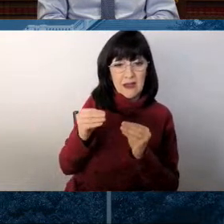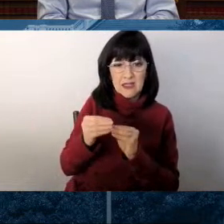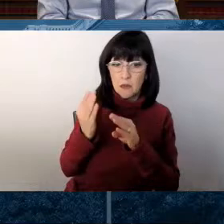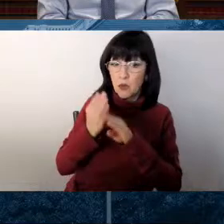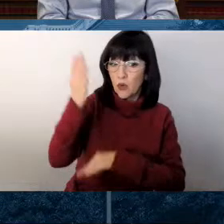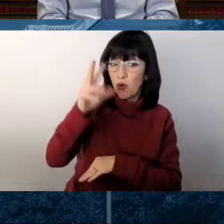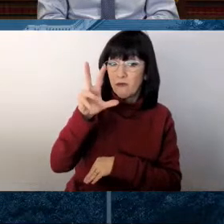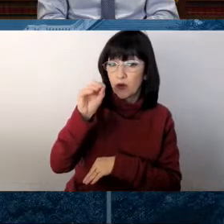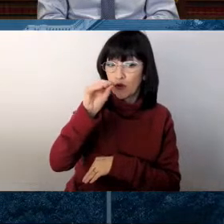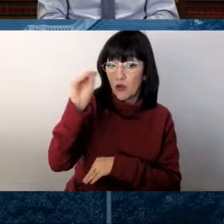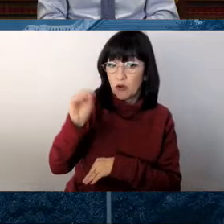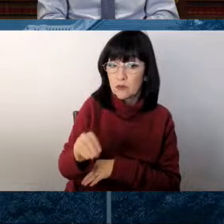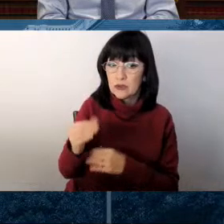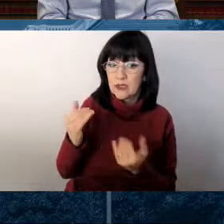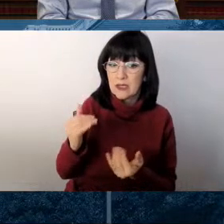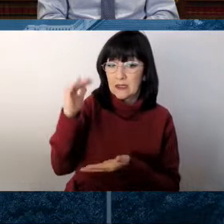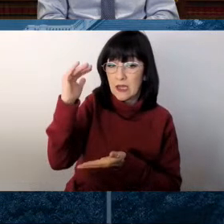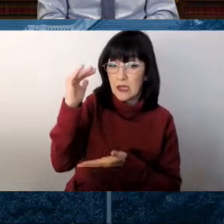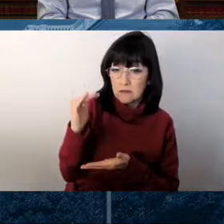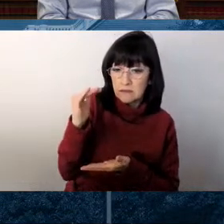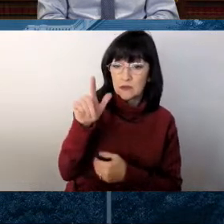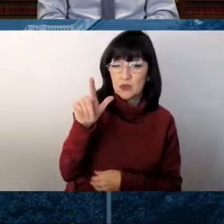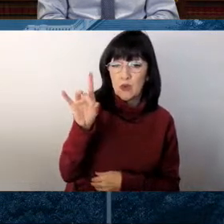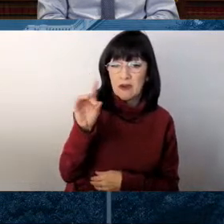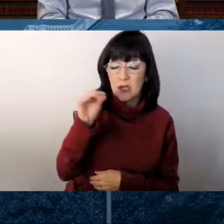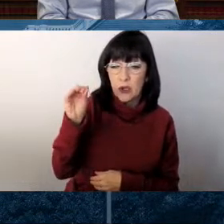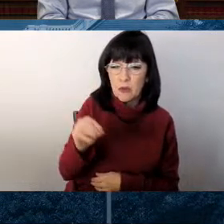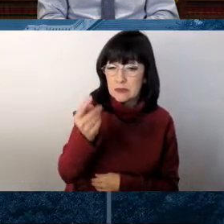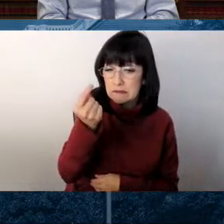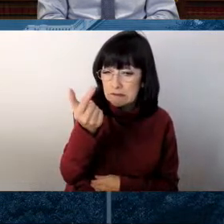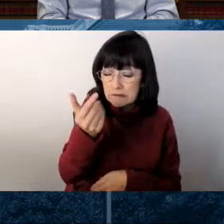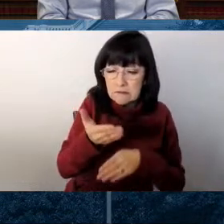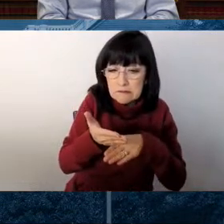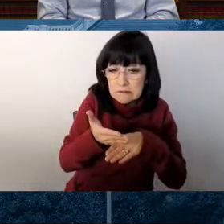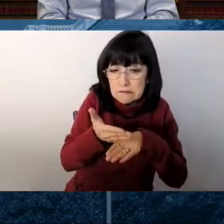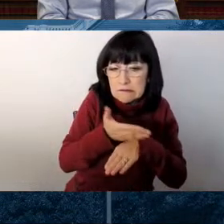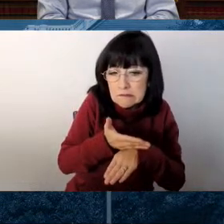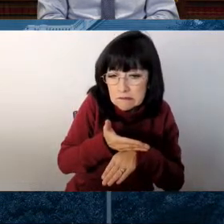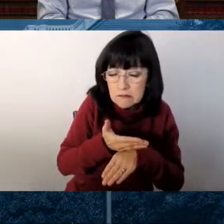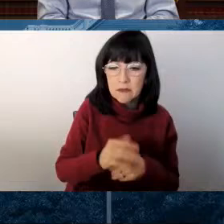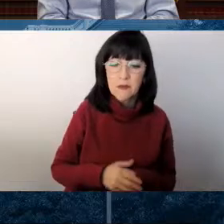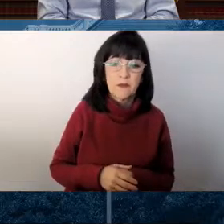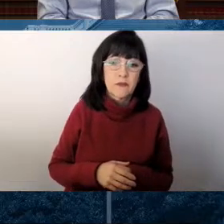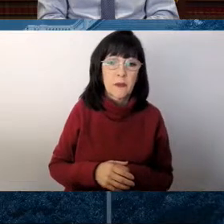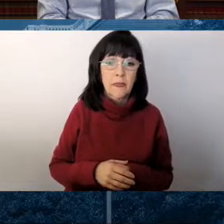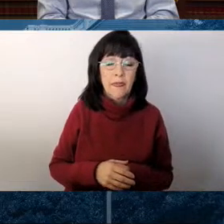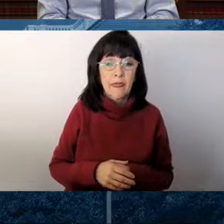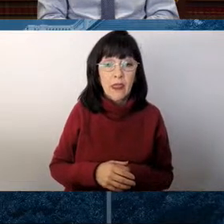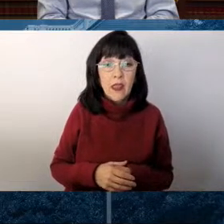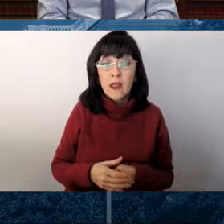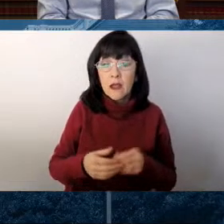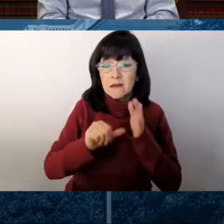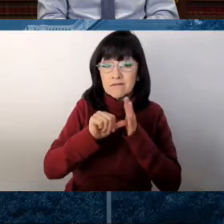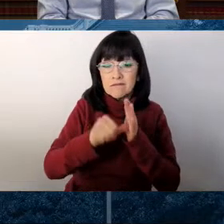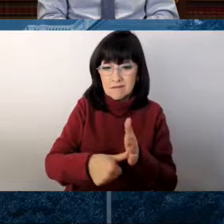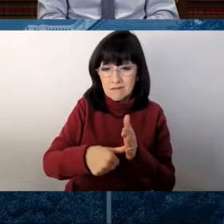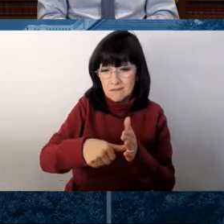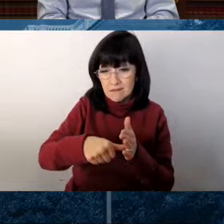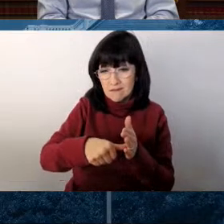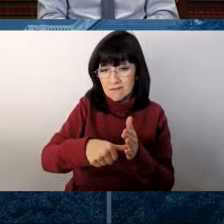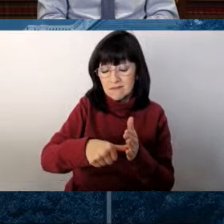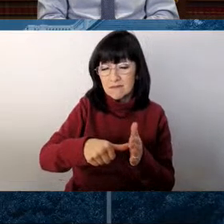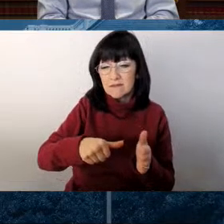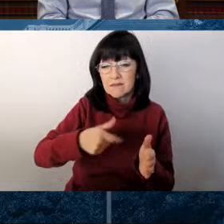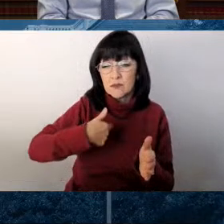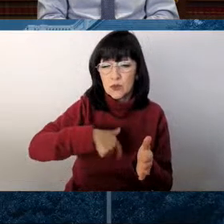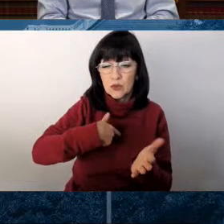So a little bit of an improvement there. On the hospitalization side, remember that's where a major focus of ours is,